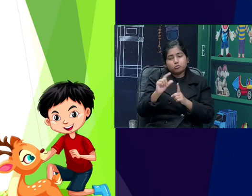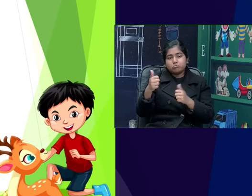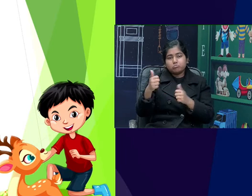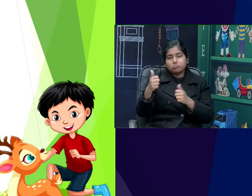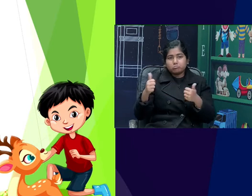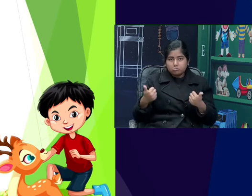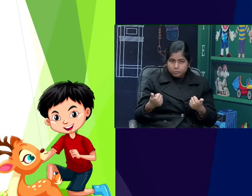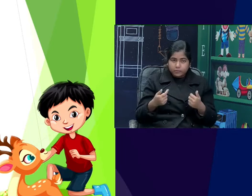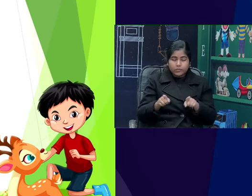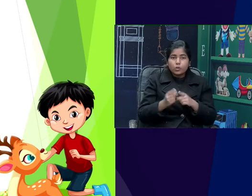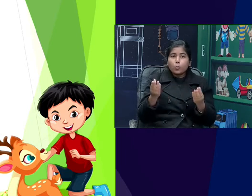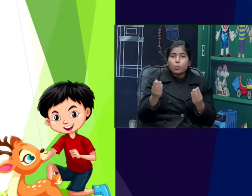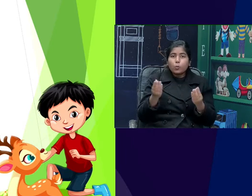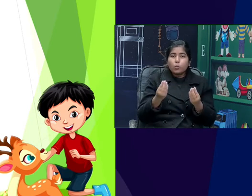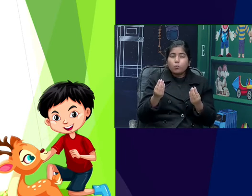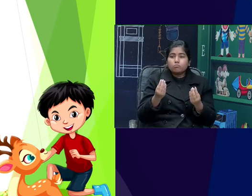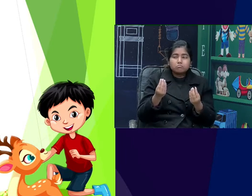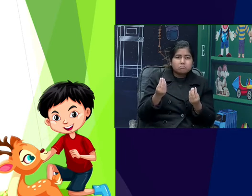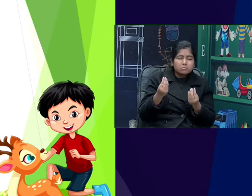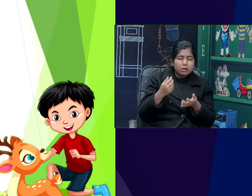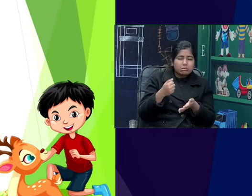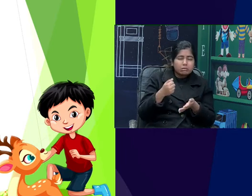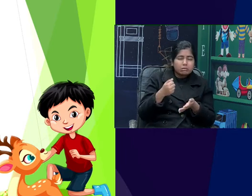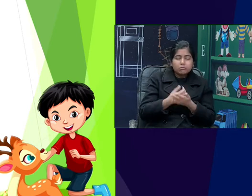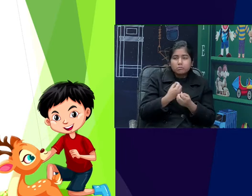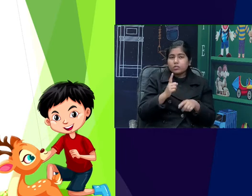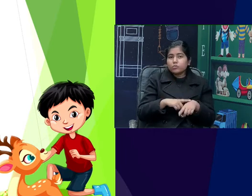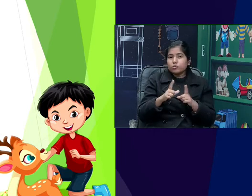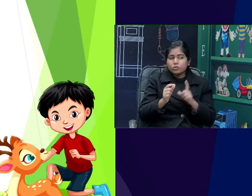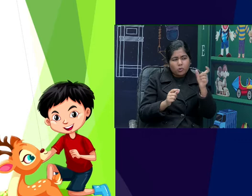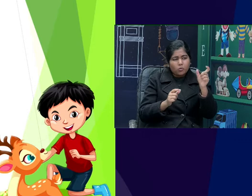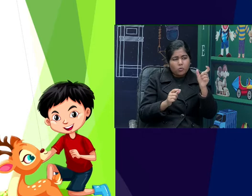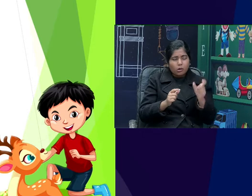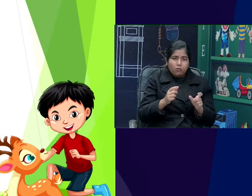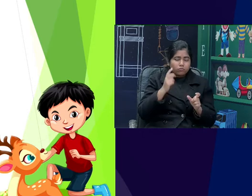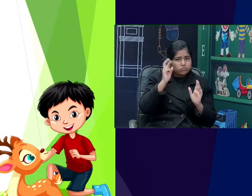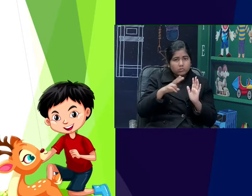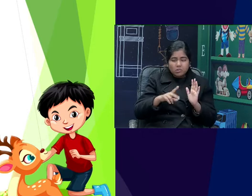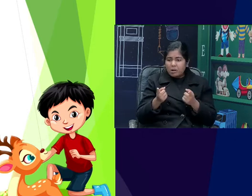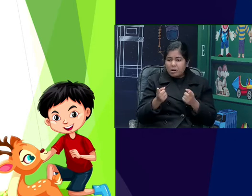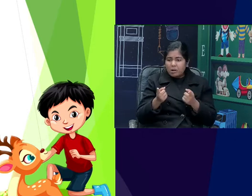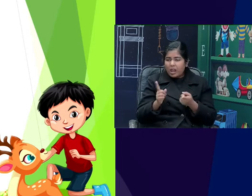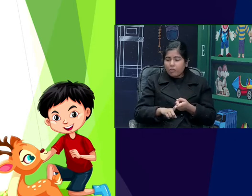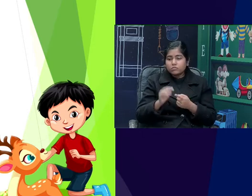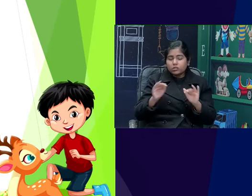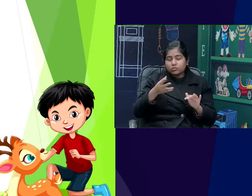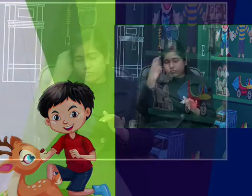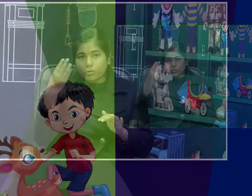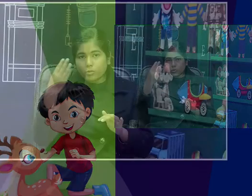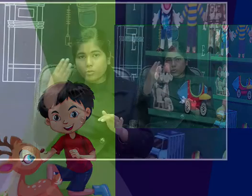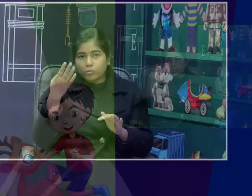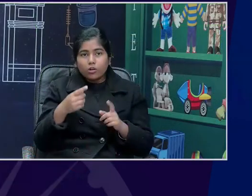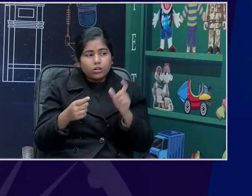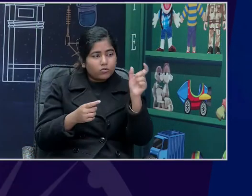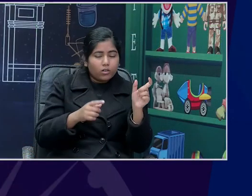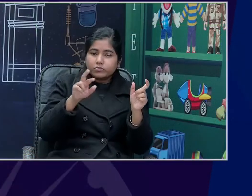Most times we do vocabulary, we do new words, but then children don't remember them because we read words and word